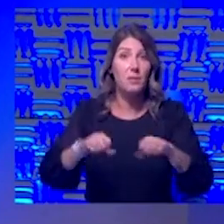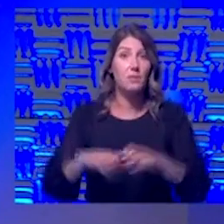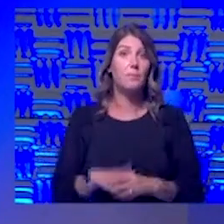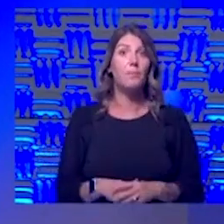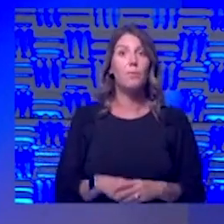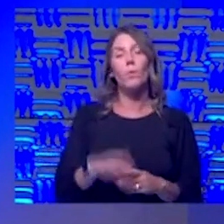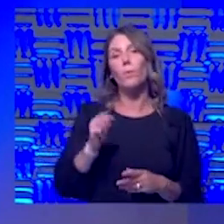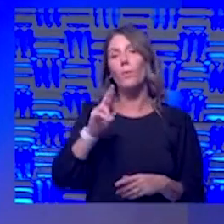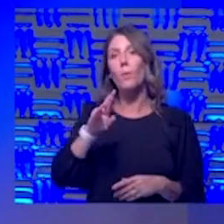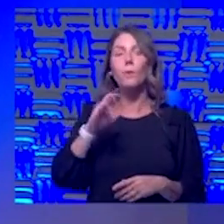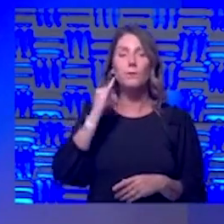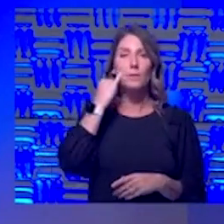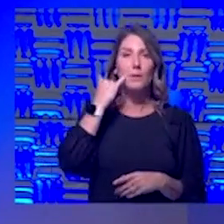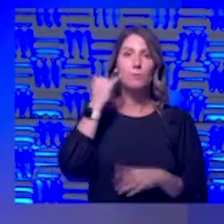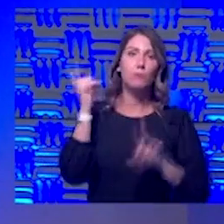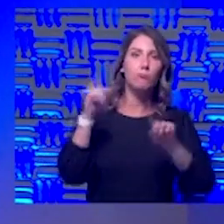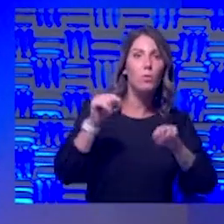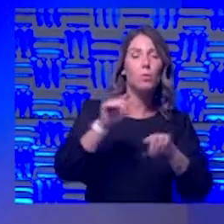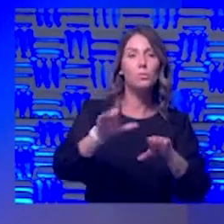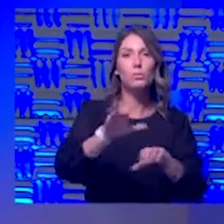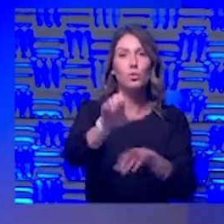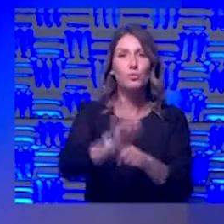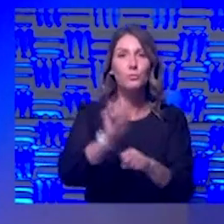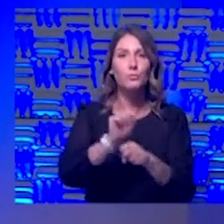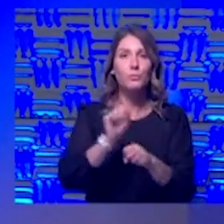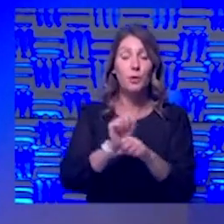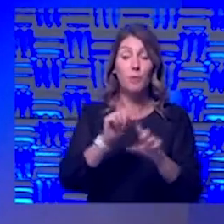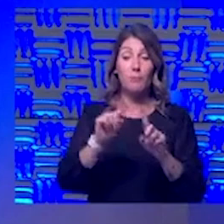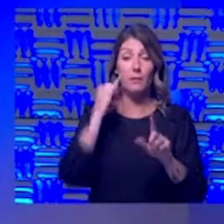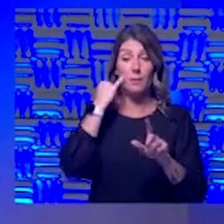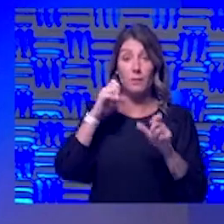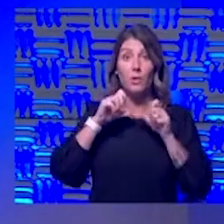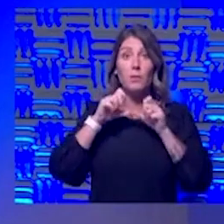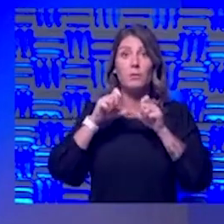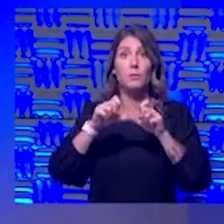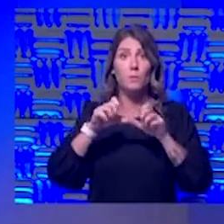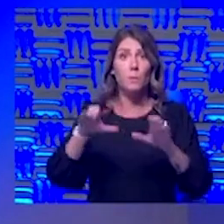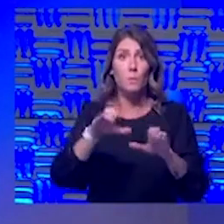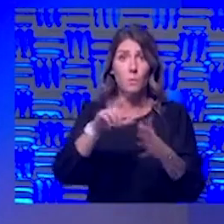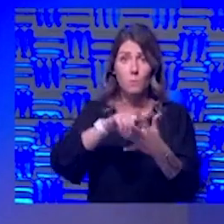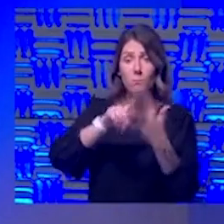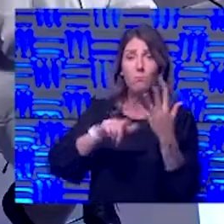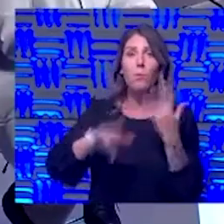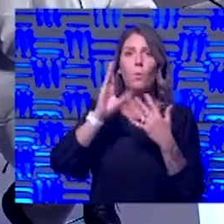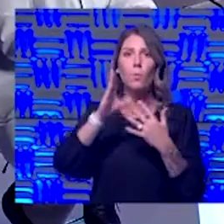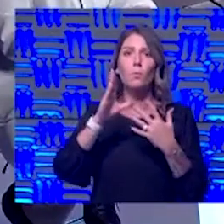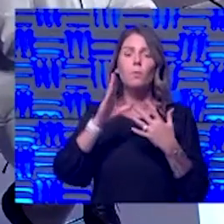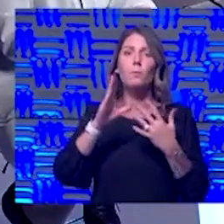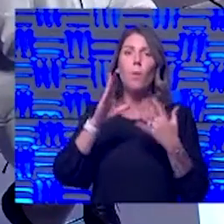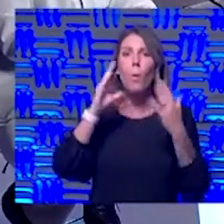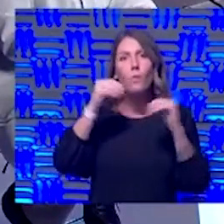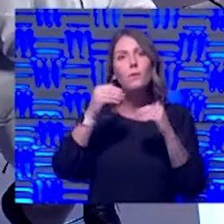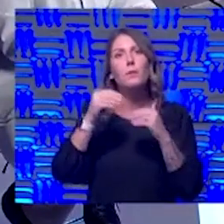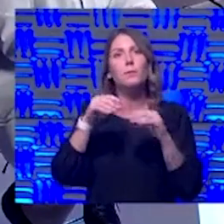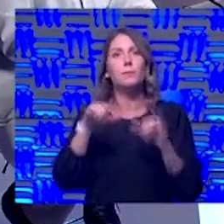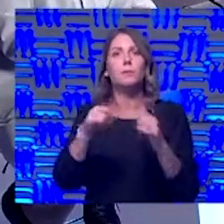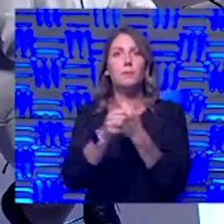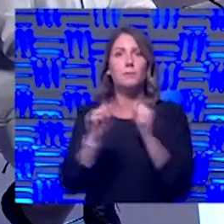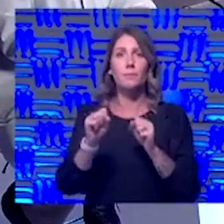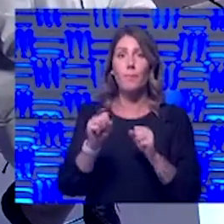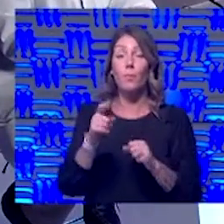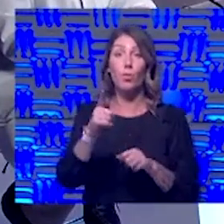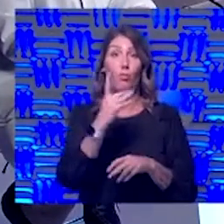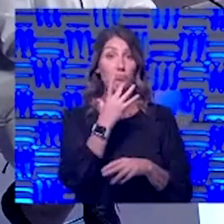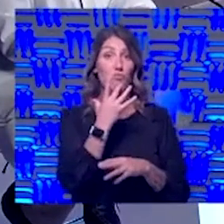do your job. And if you continue to do those things, I think you'll be able to keep yourself safe quite a bit. I mean, what you'd prefer is a waiter or waitress